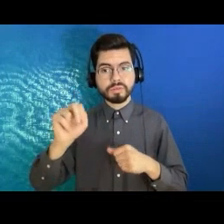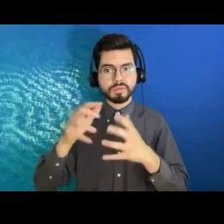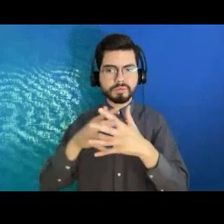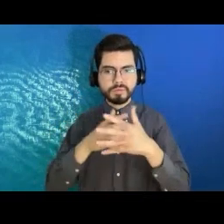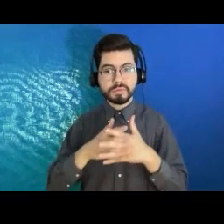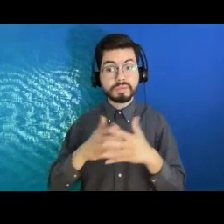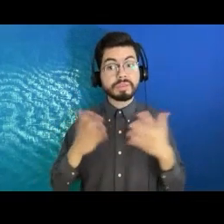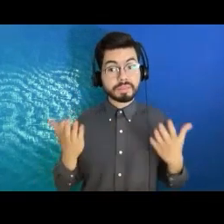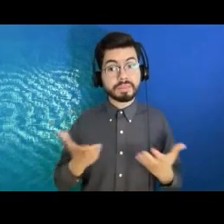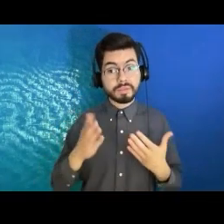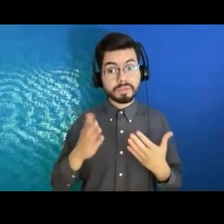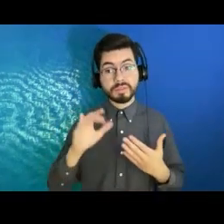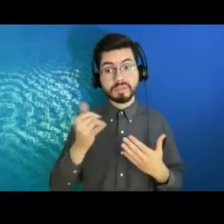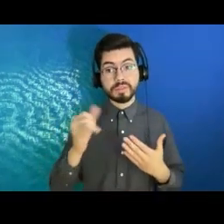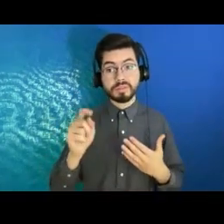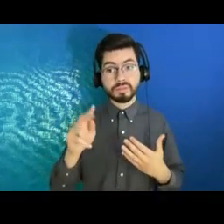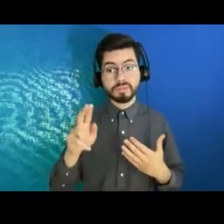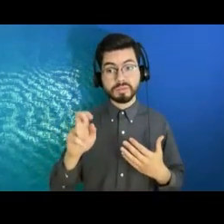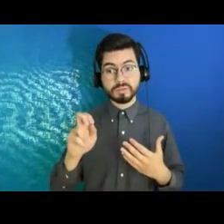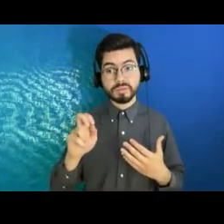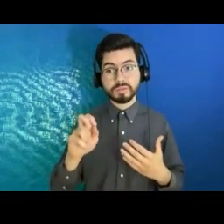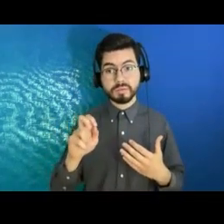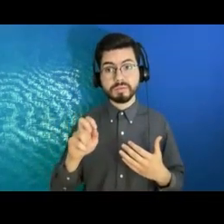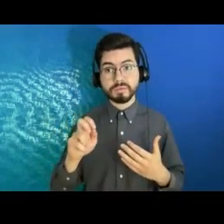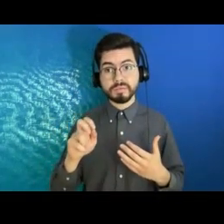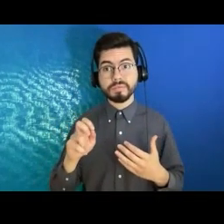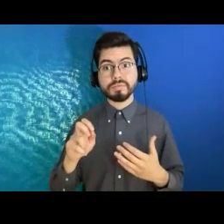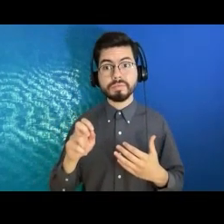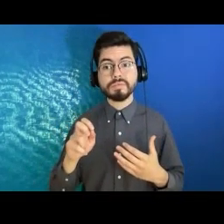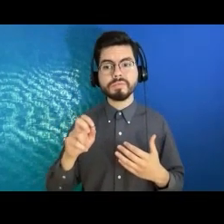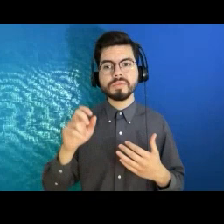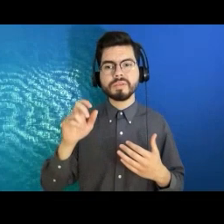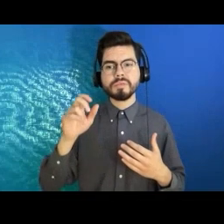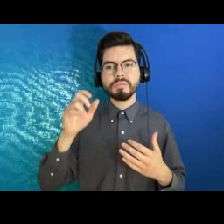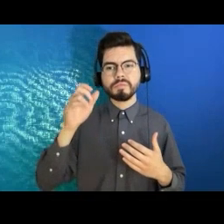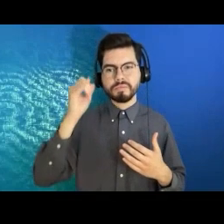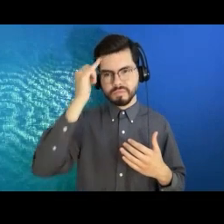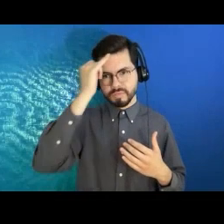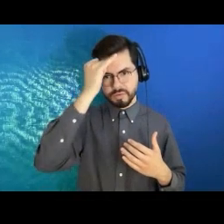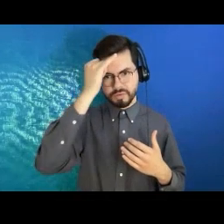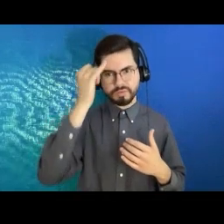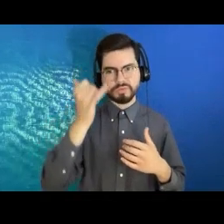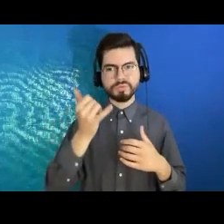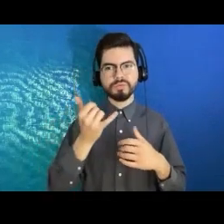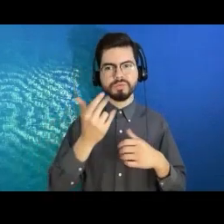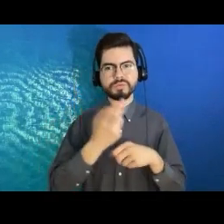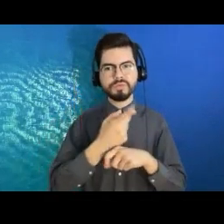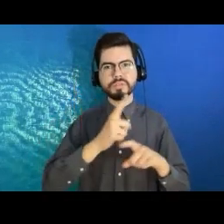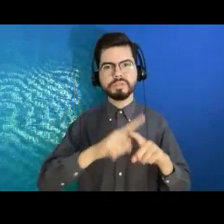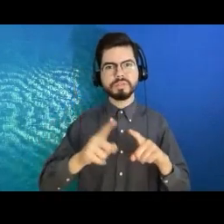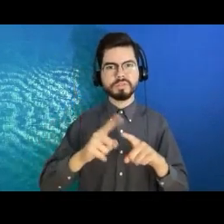out what's going on. So buffalo use like 3 main types of habitat in the park.